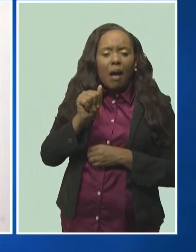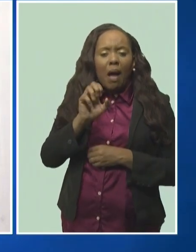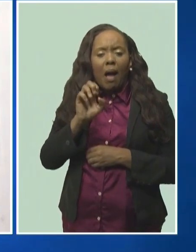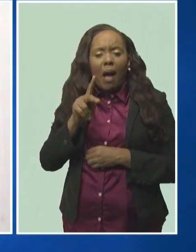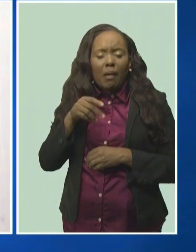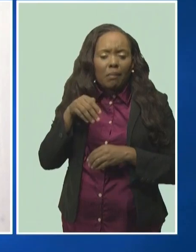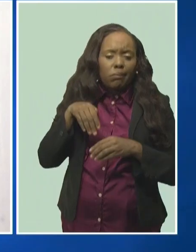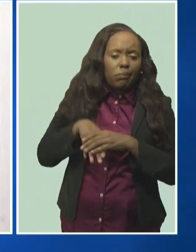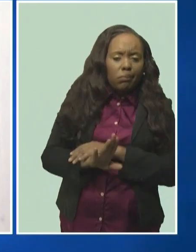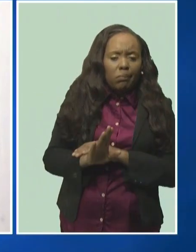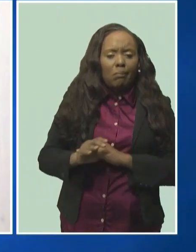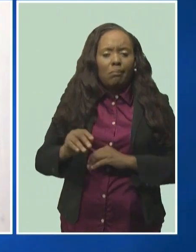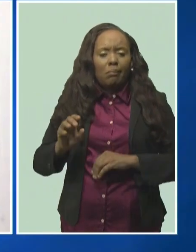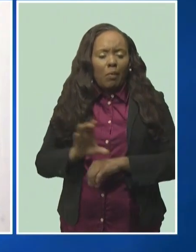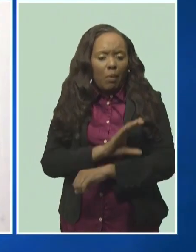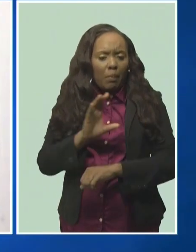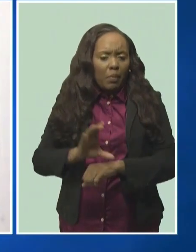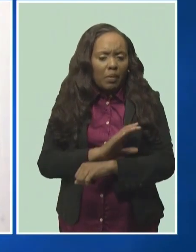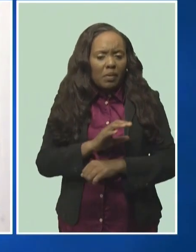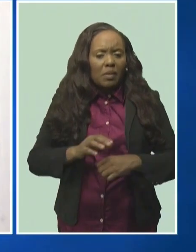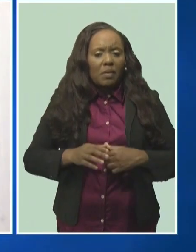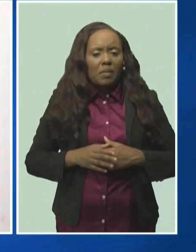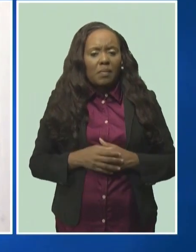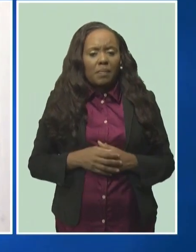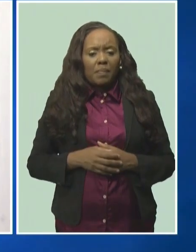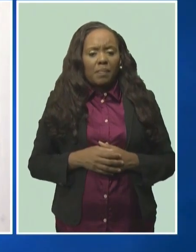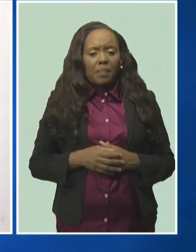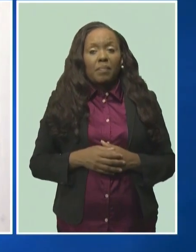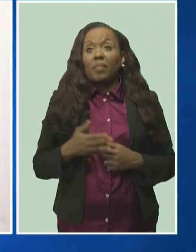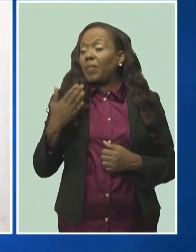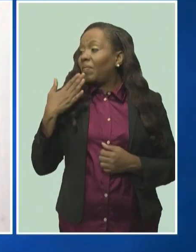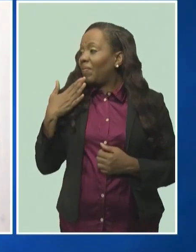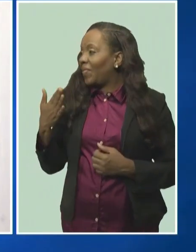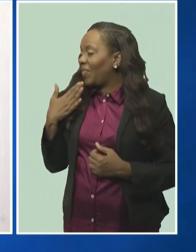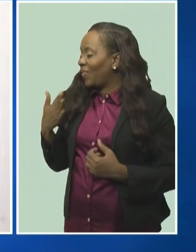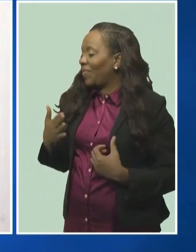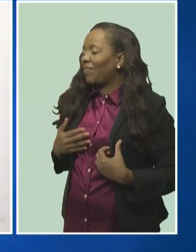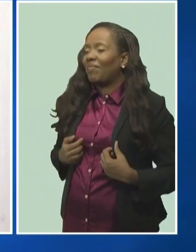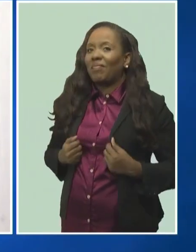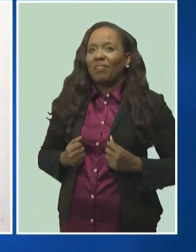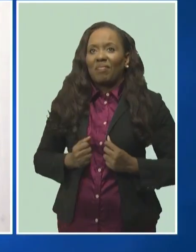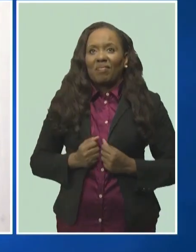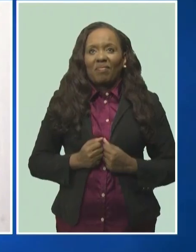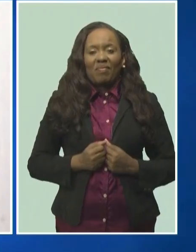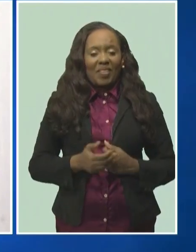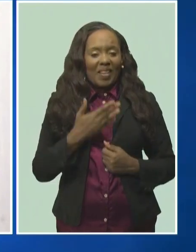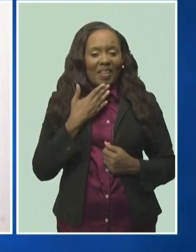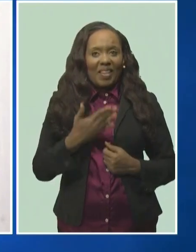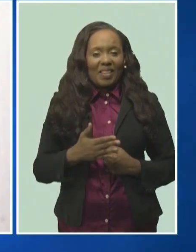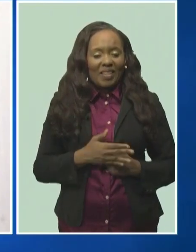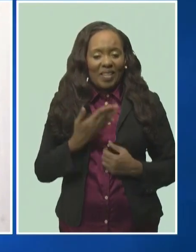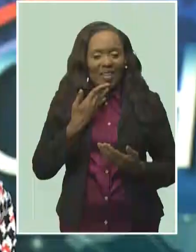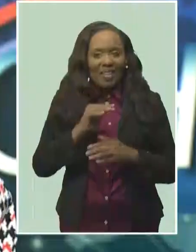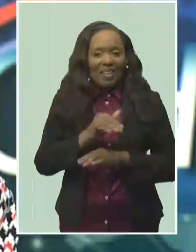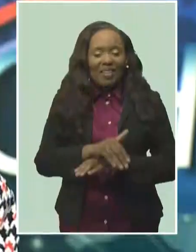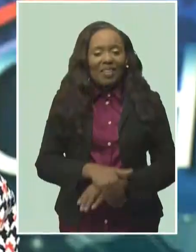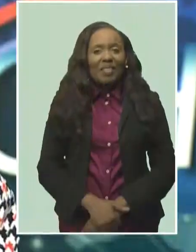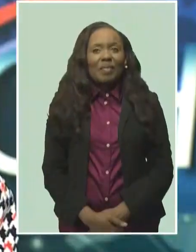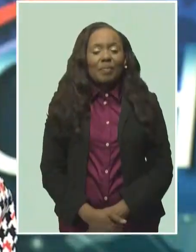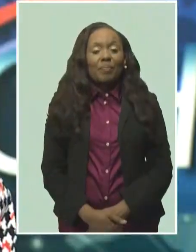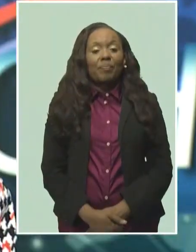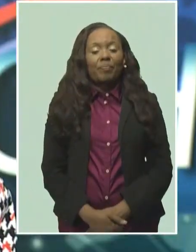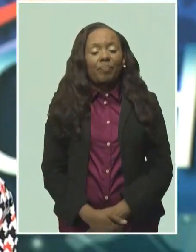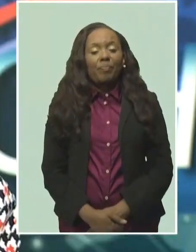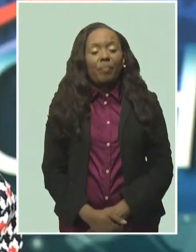their computers and their systems being hacked and what they can do. Thank you very much, Mr. Millington. Thank you. You too. Good night. Well,